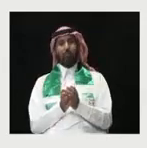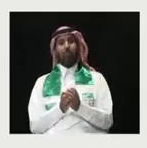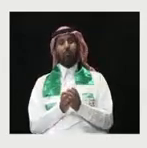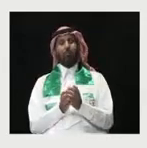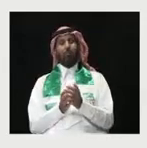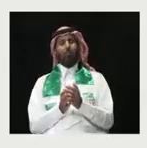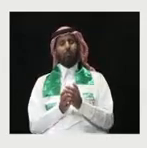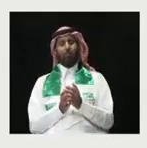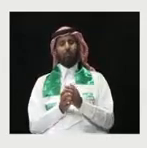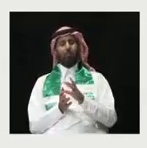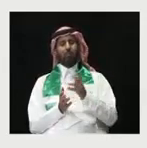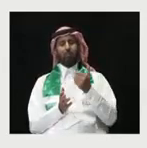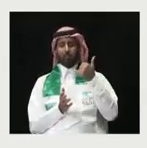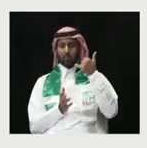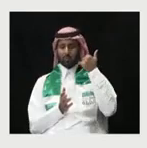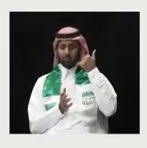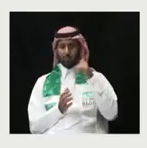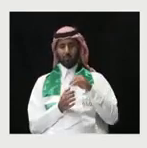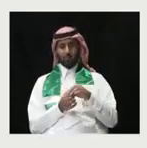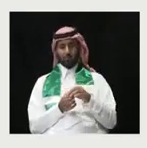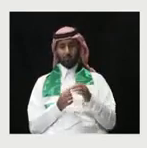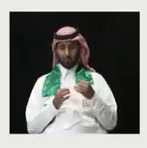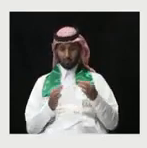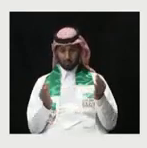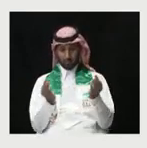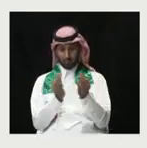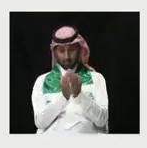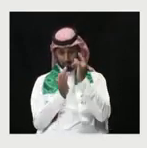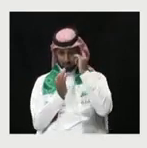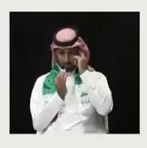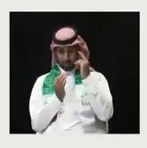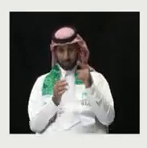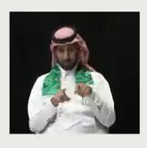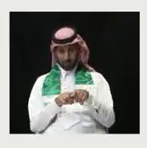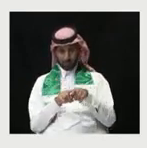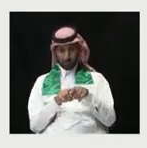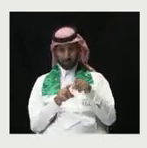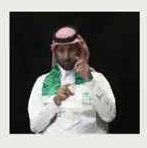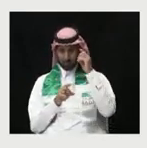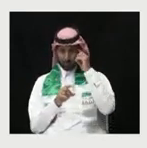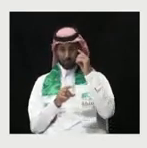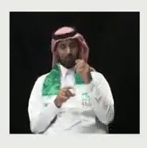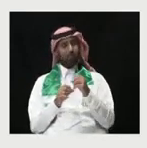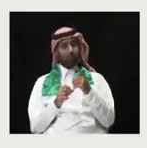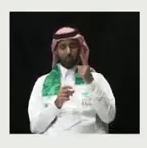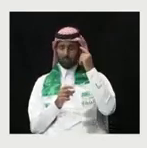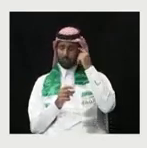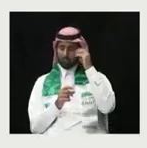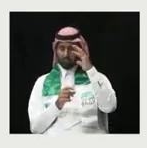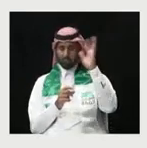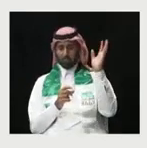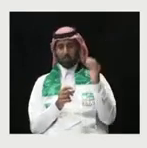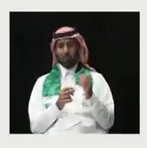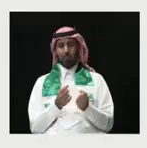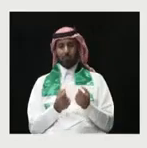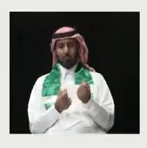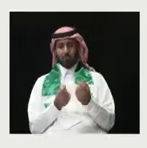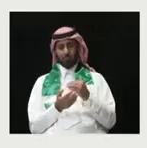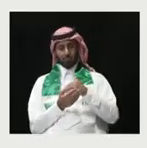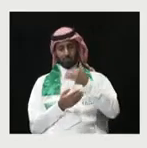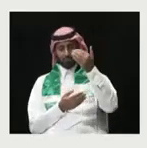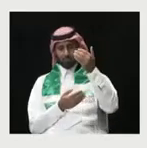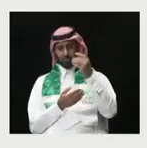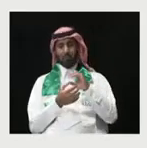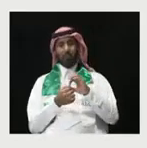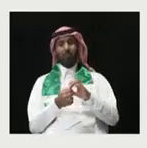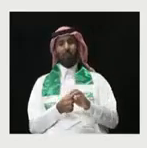networks allow people to communicate with a large number of friends, and information is accessible to everyone online. All you need